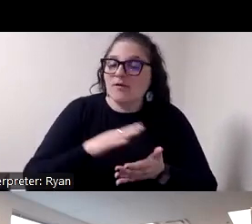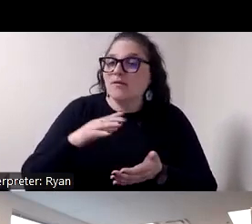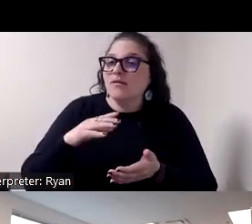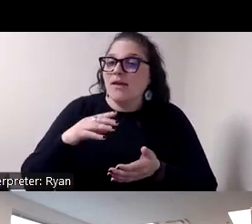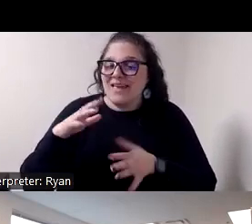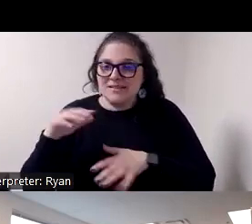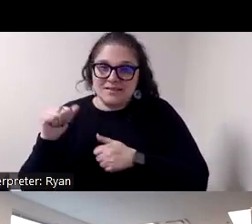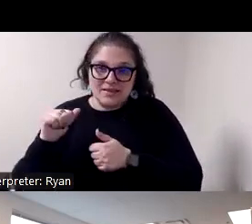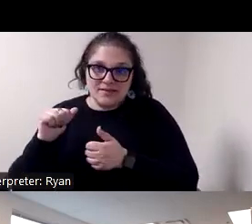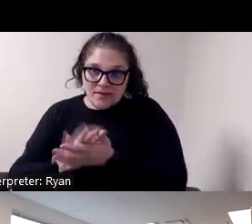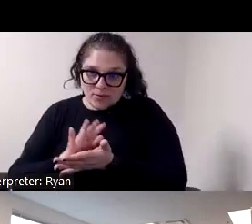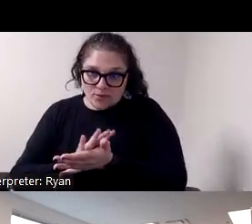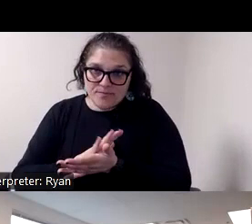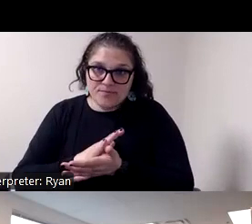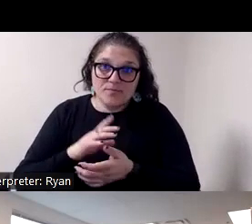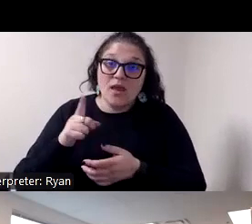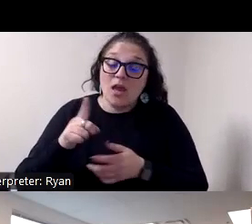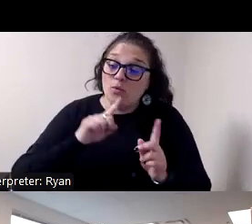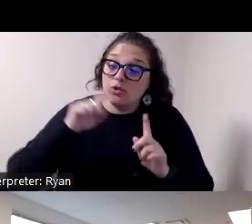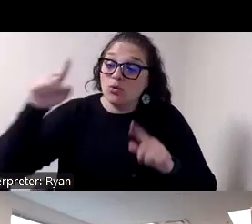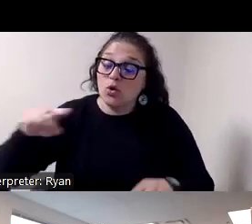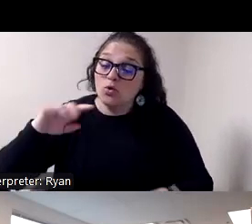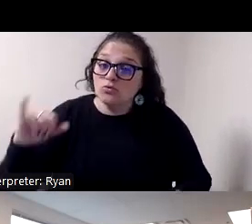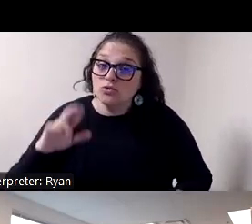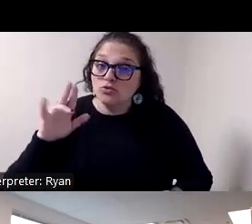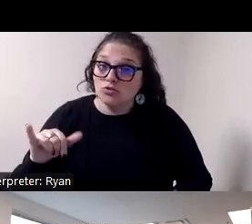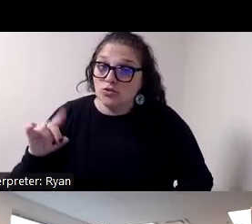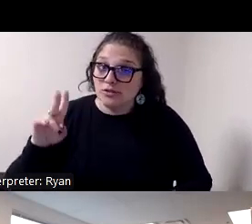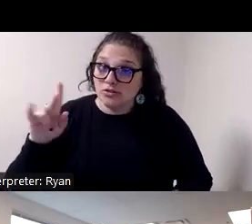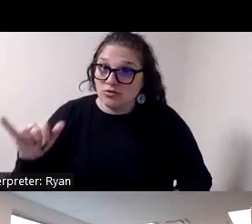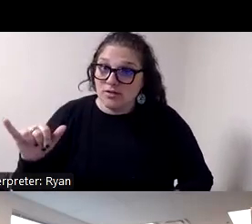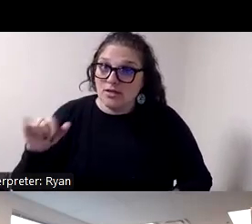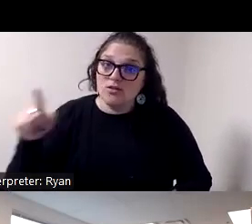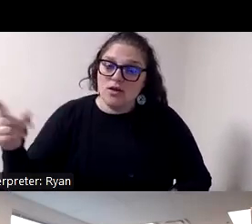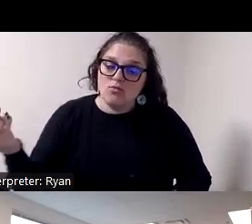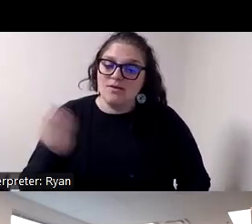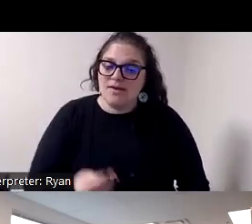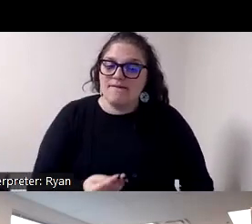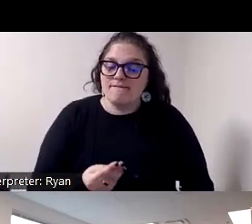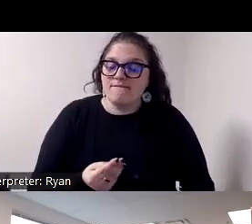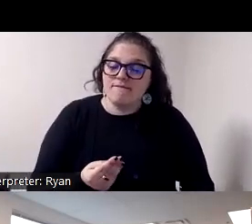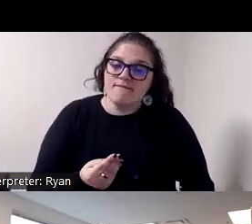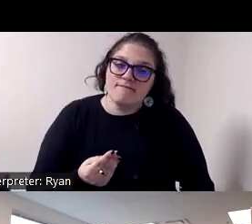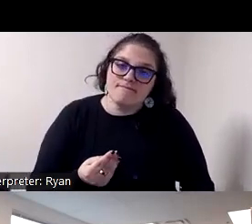slip. And when you go to jury duty, you should receive a